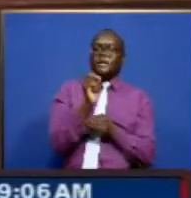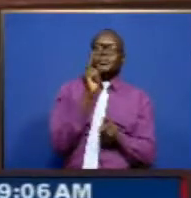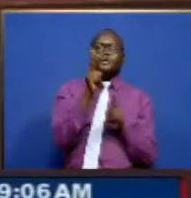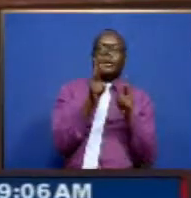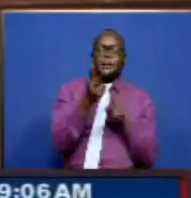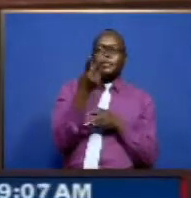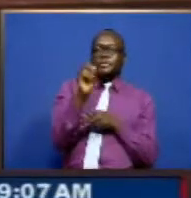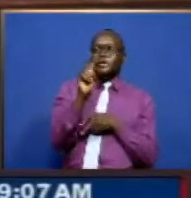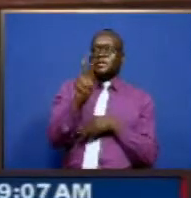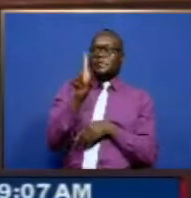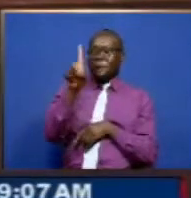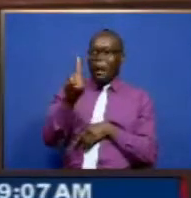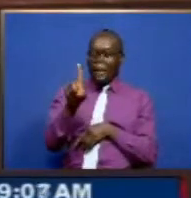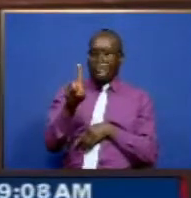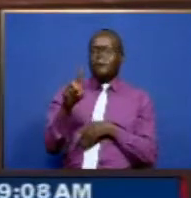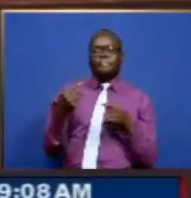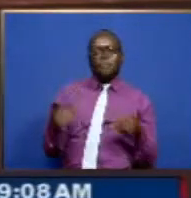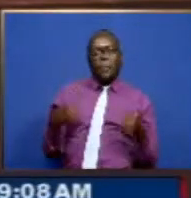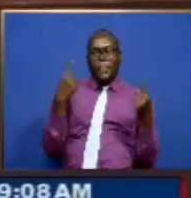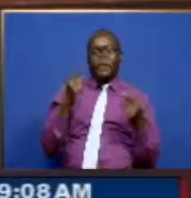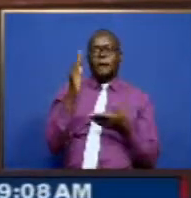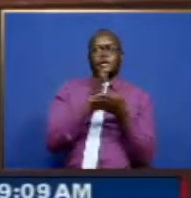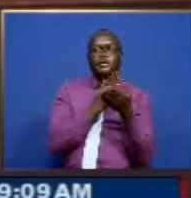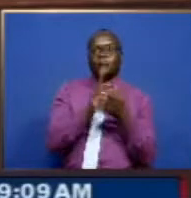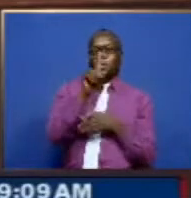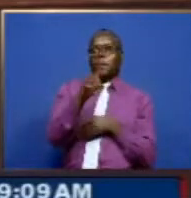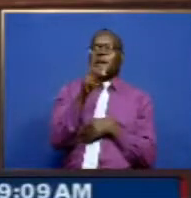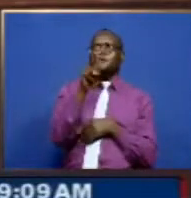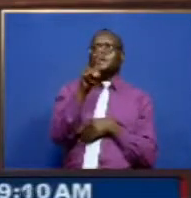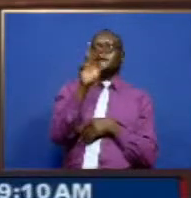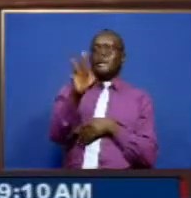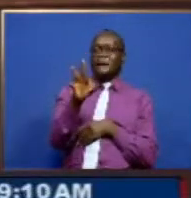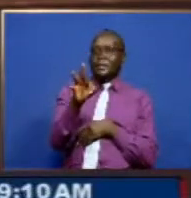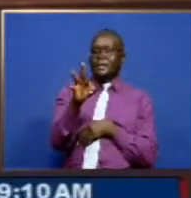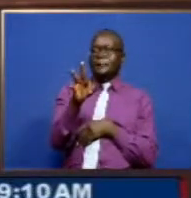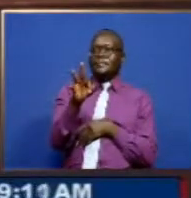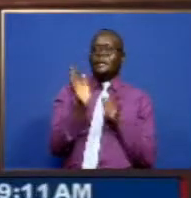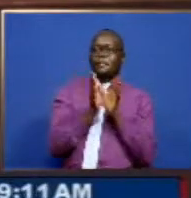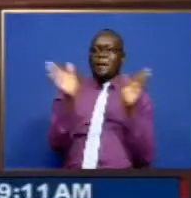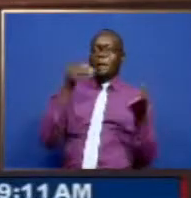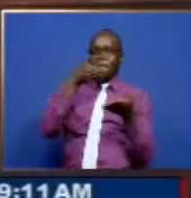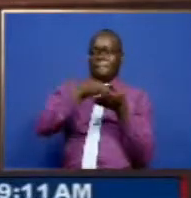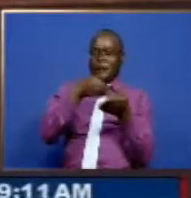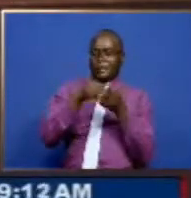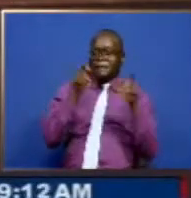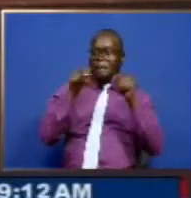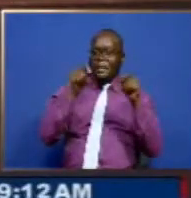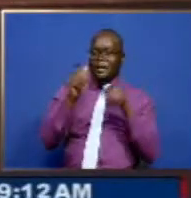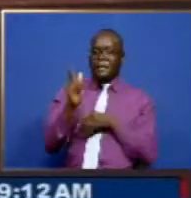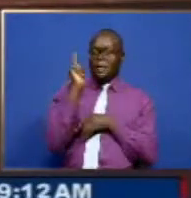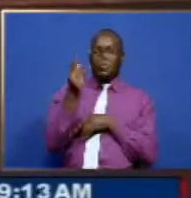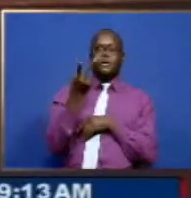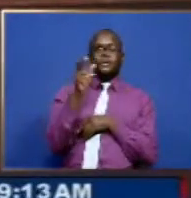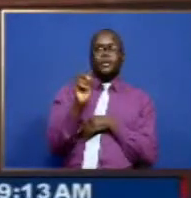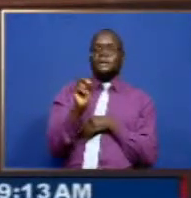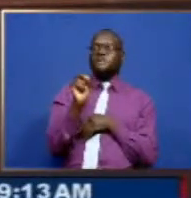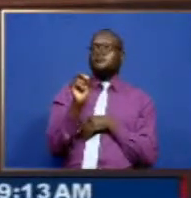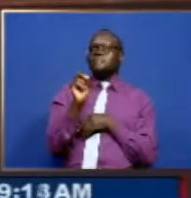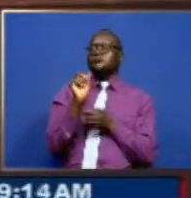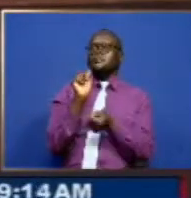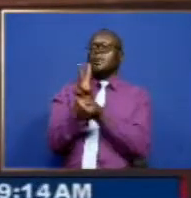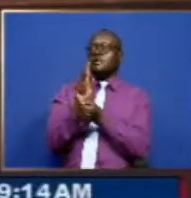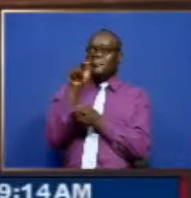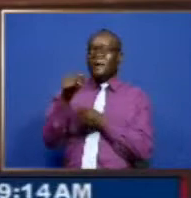2020-2021 in contravention of Section 123 of the Public Finance Management Act 2012.